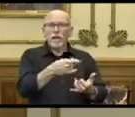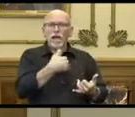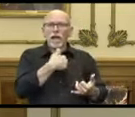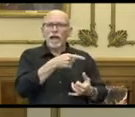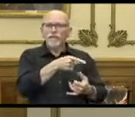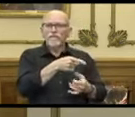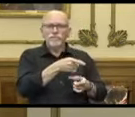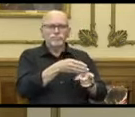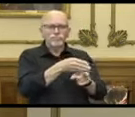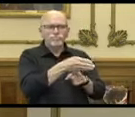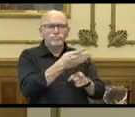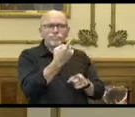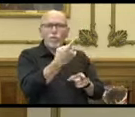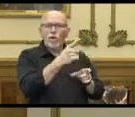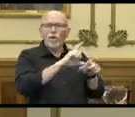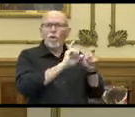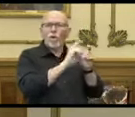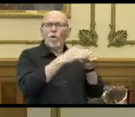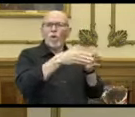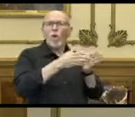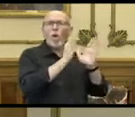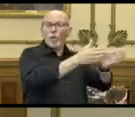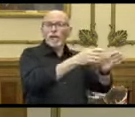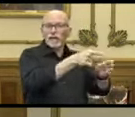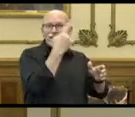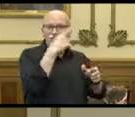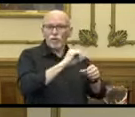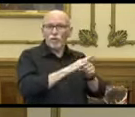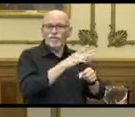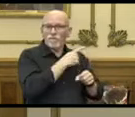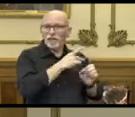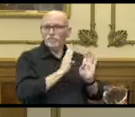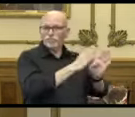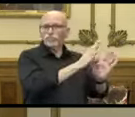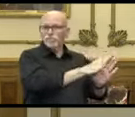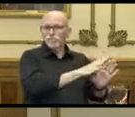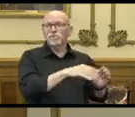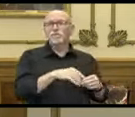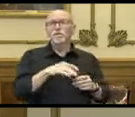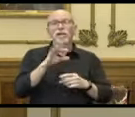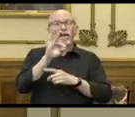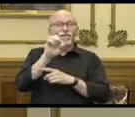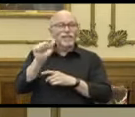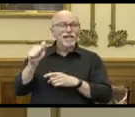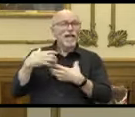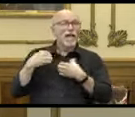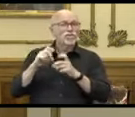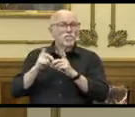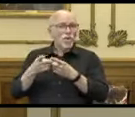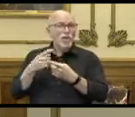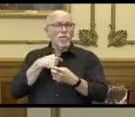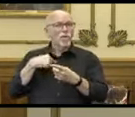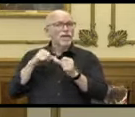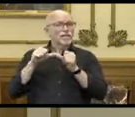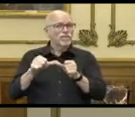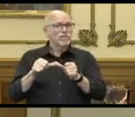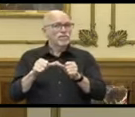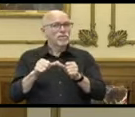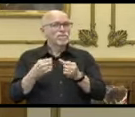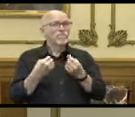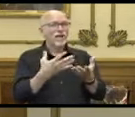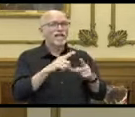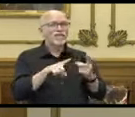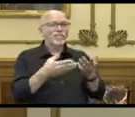dedicated wings for folks with COVID, and we have, through our agency and FSSA and the health department, continued to provide ways